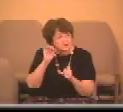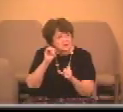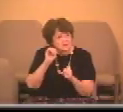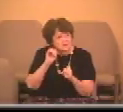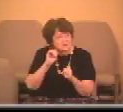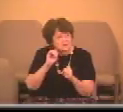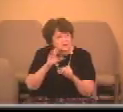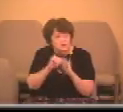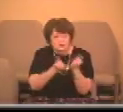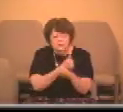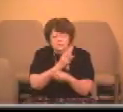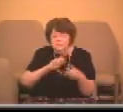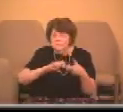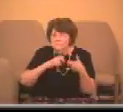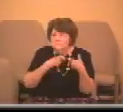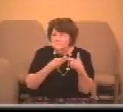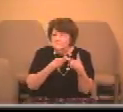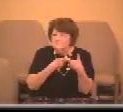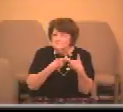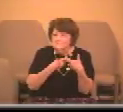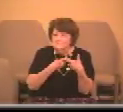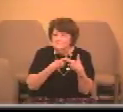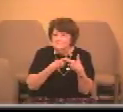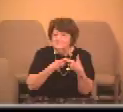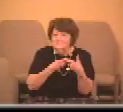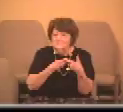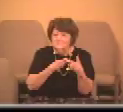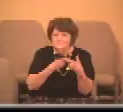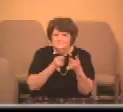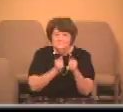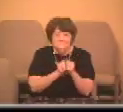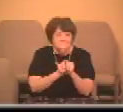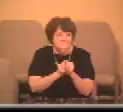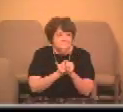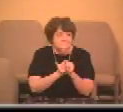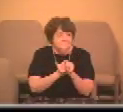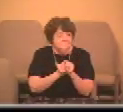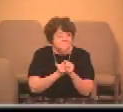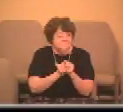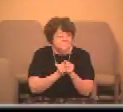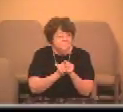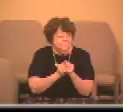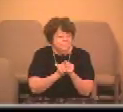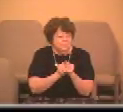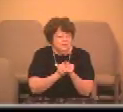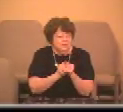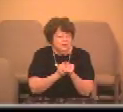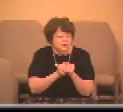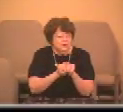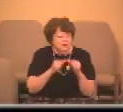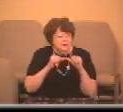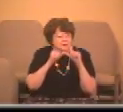problem. Maybe trying to hold together a relationship.